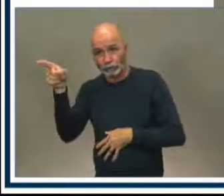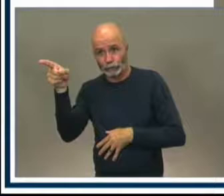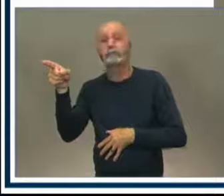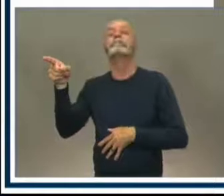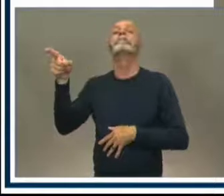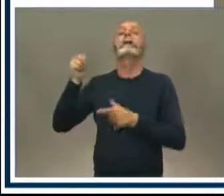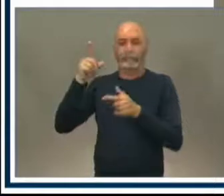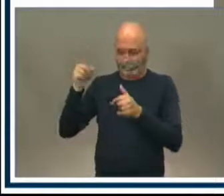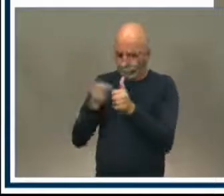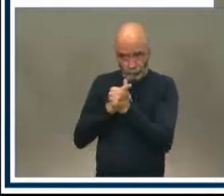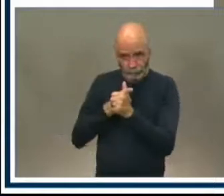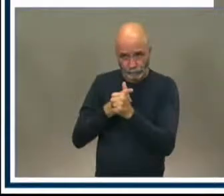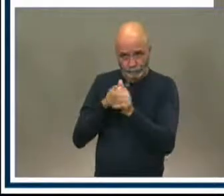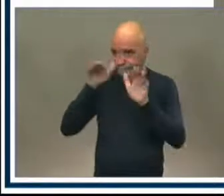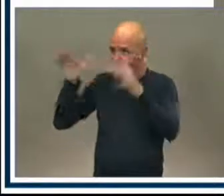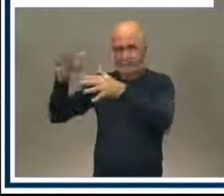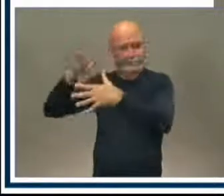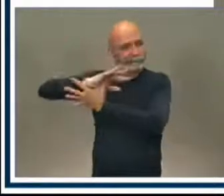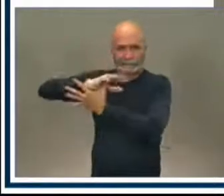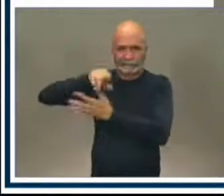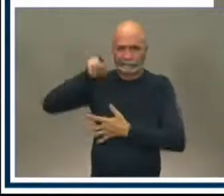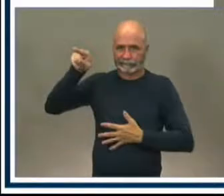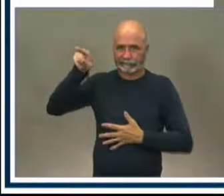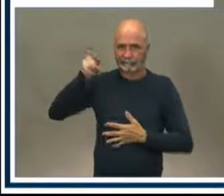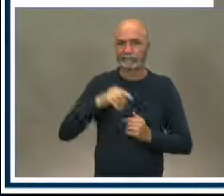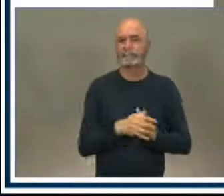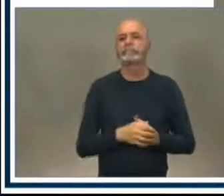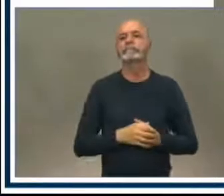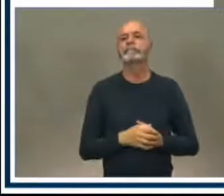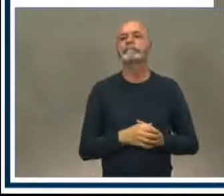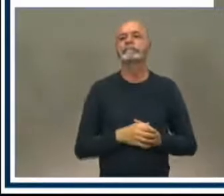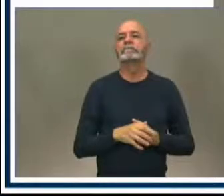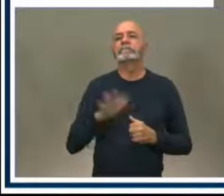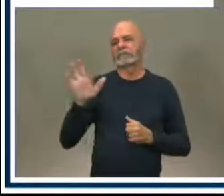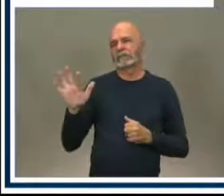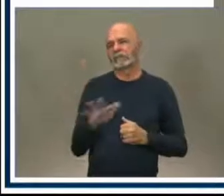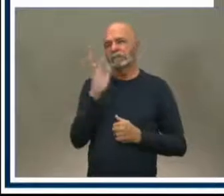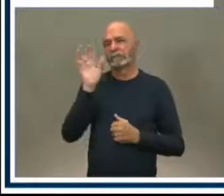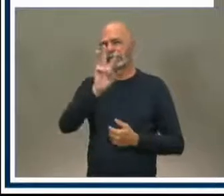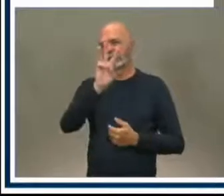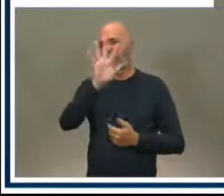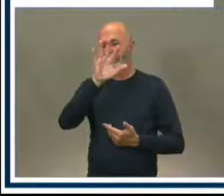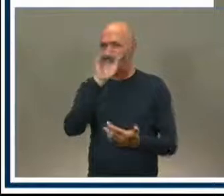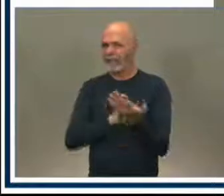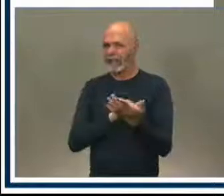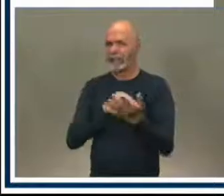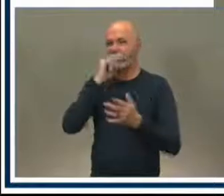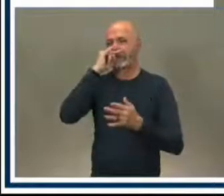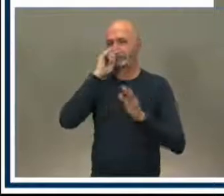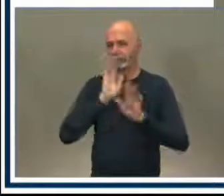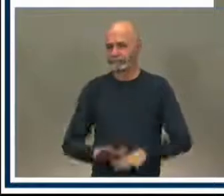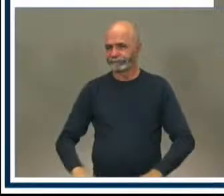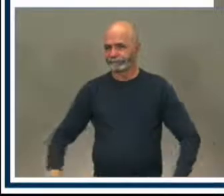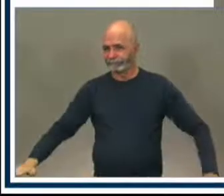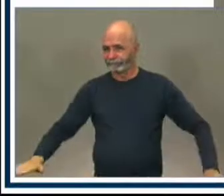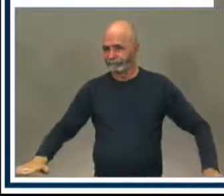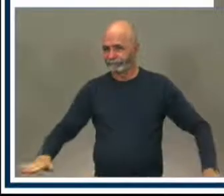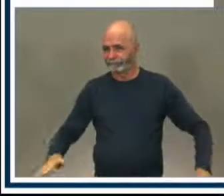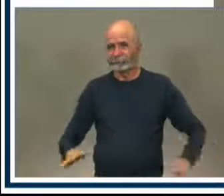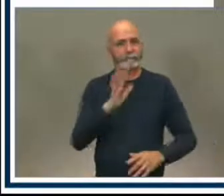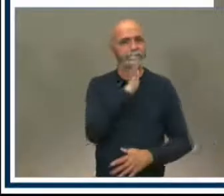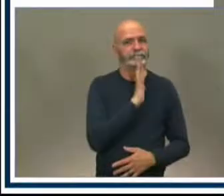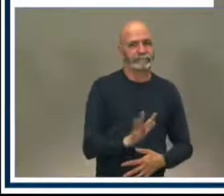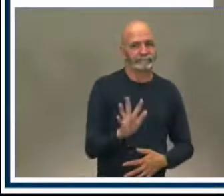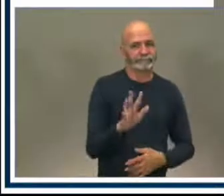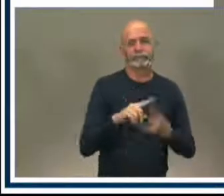doses of vaccine. There are about 65,000 children in Nova Scotia who will become eligible between they're in